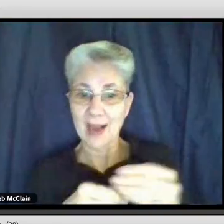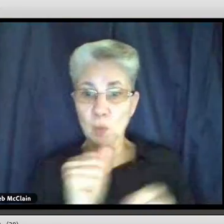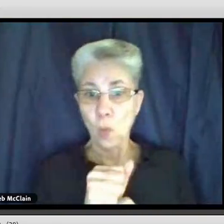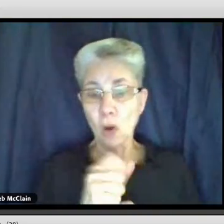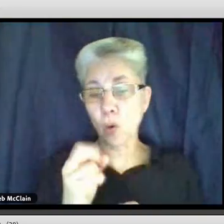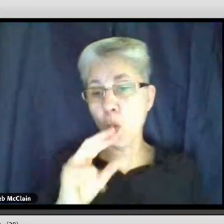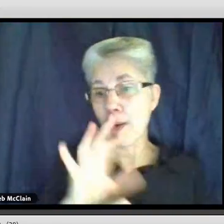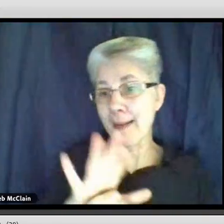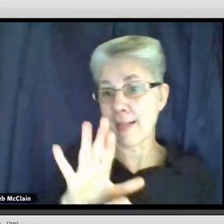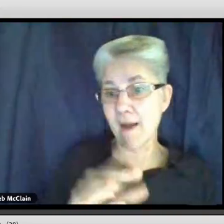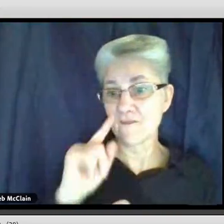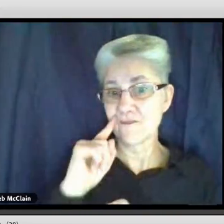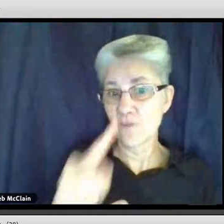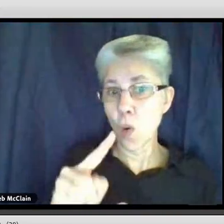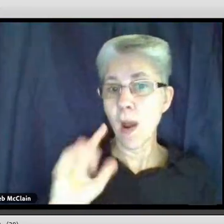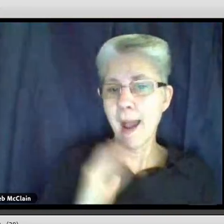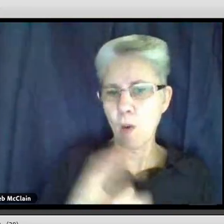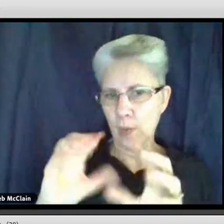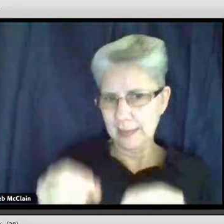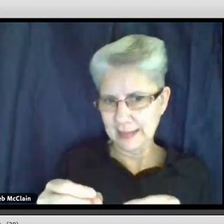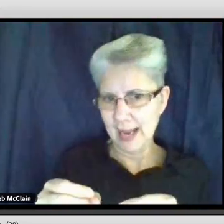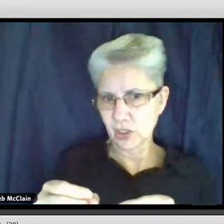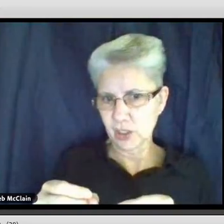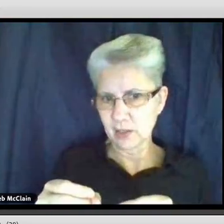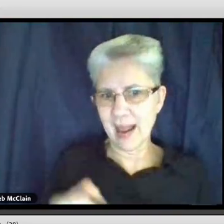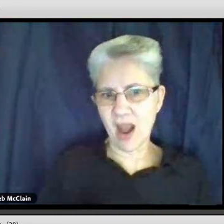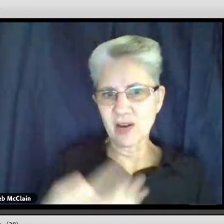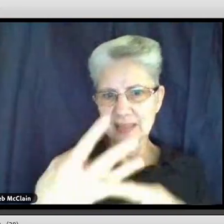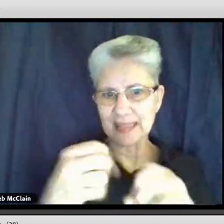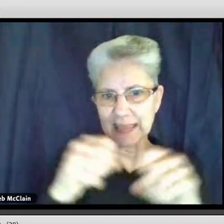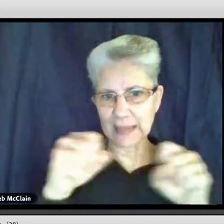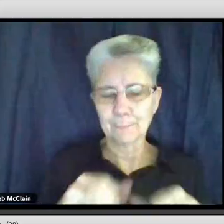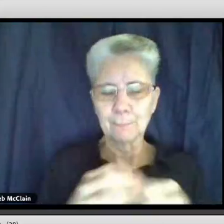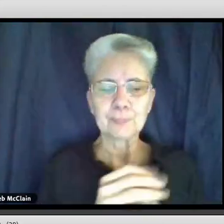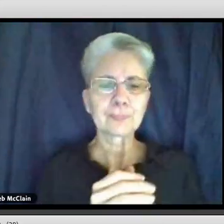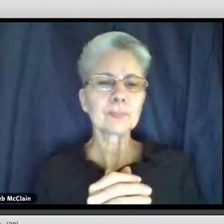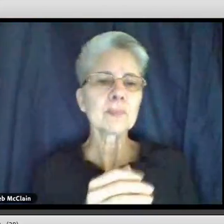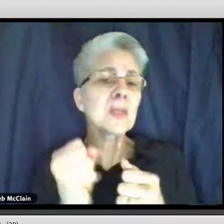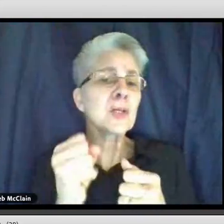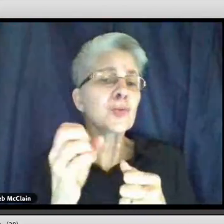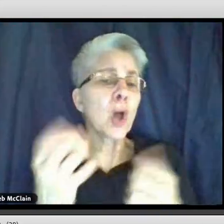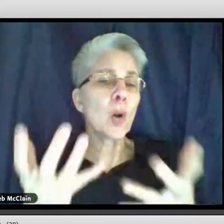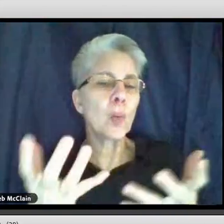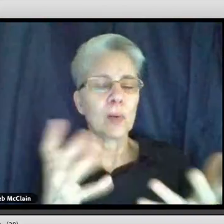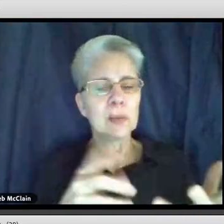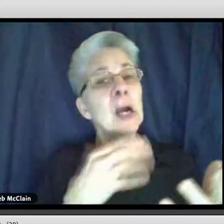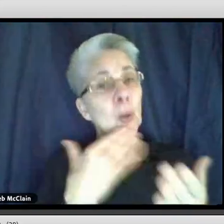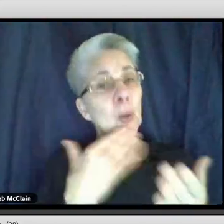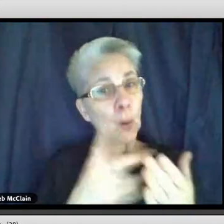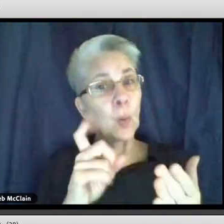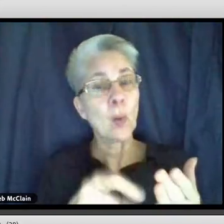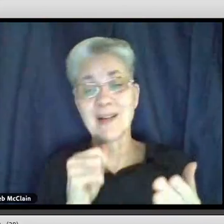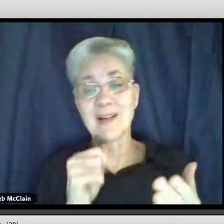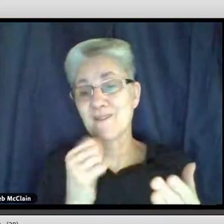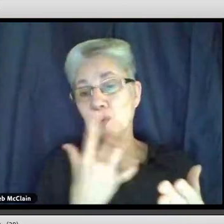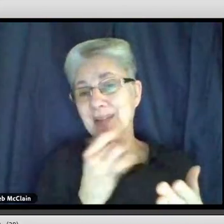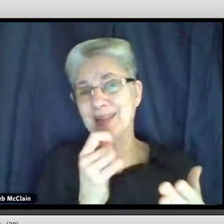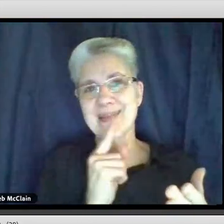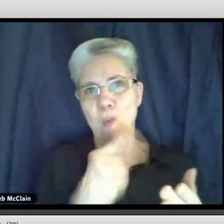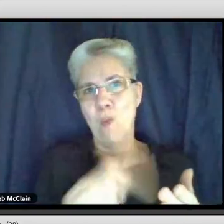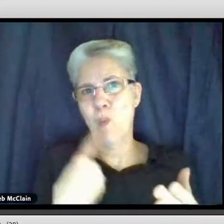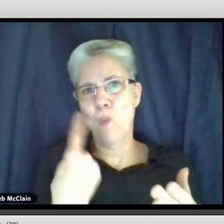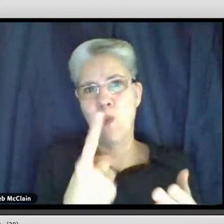sufficient in our digitalization delivery system platform. So it's a good question, and unfortunately